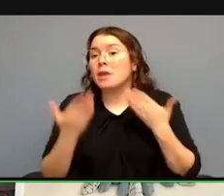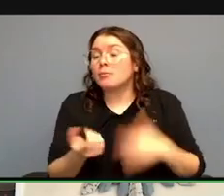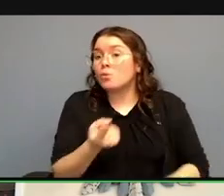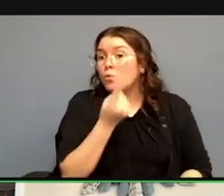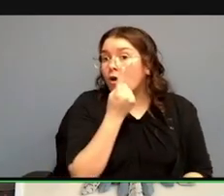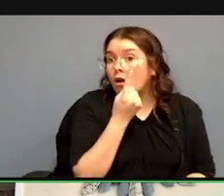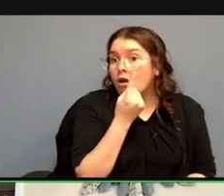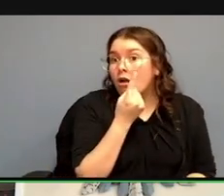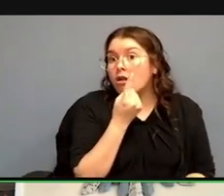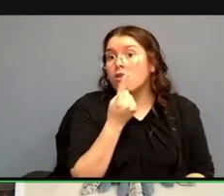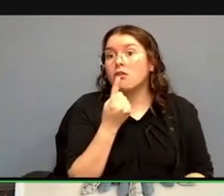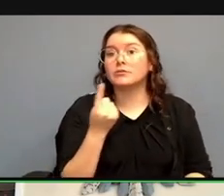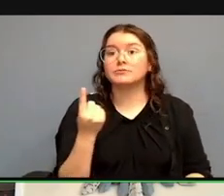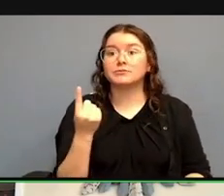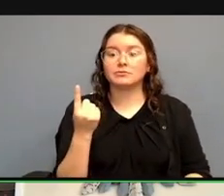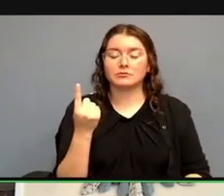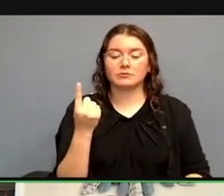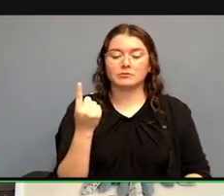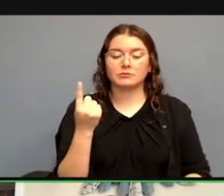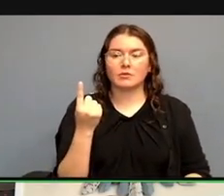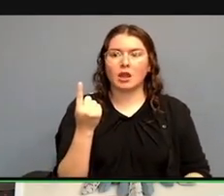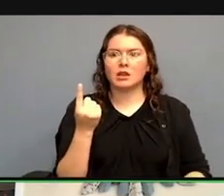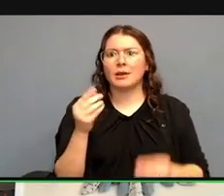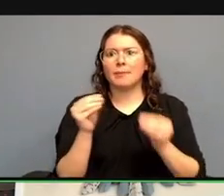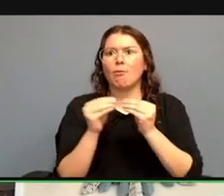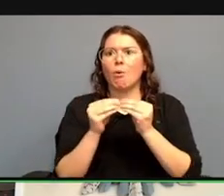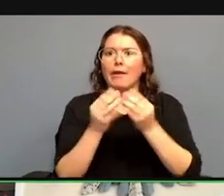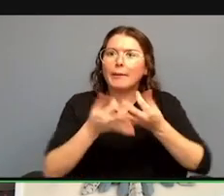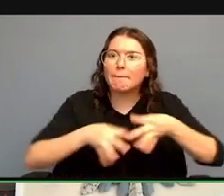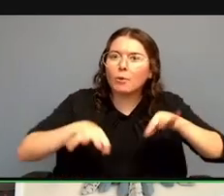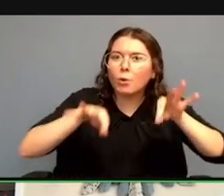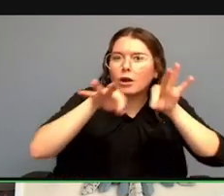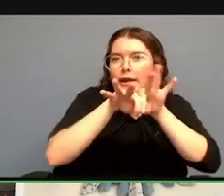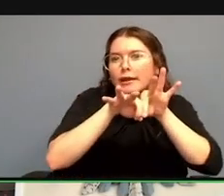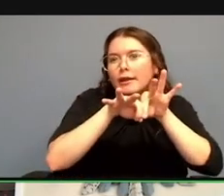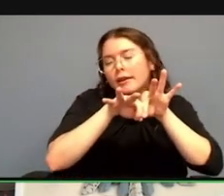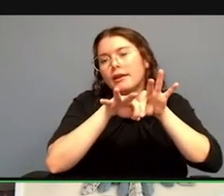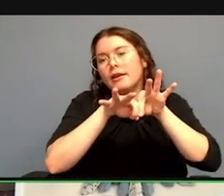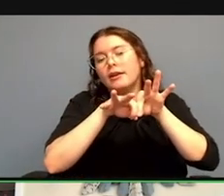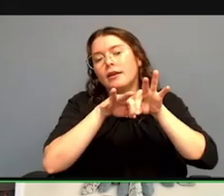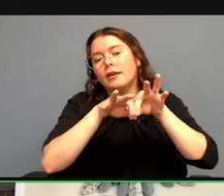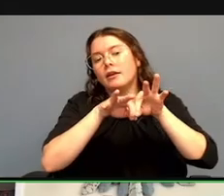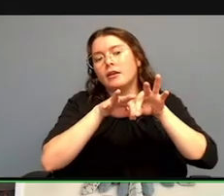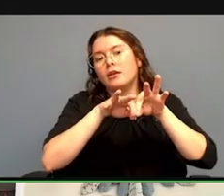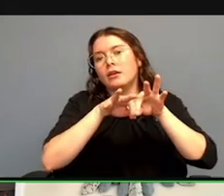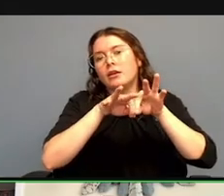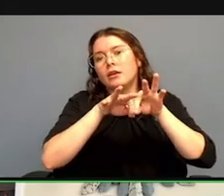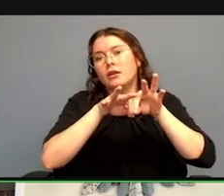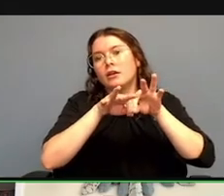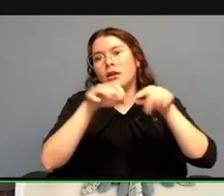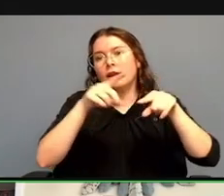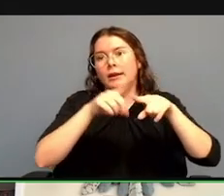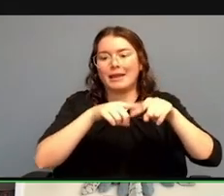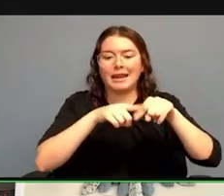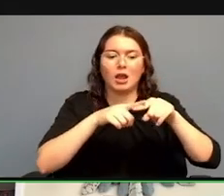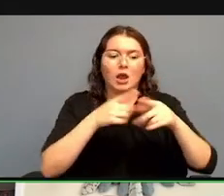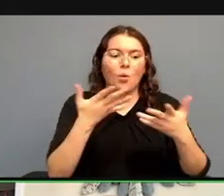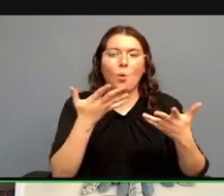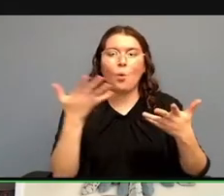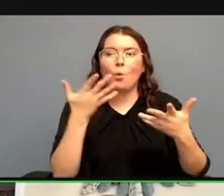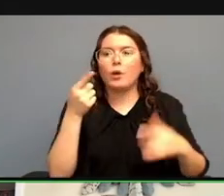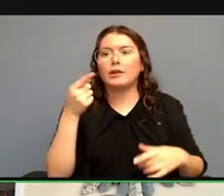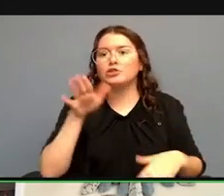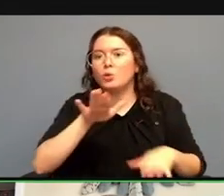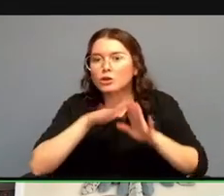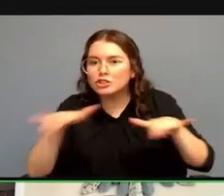be more important, depending on which one we're going to qualify a